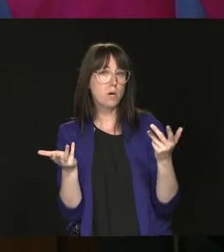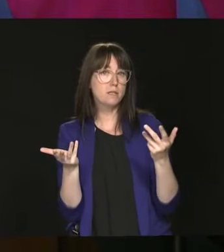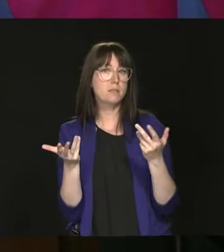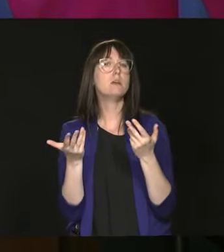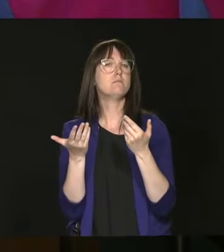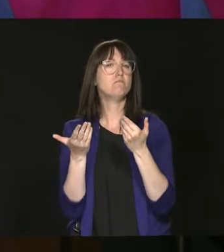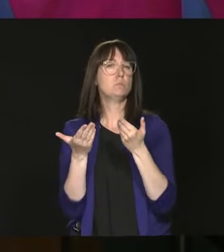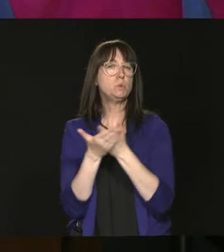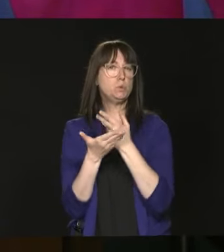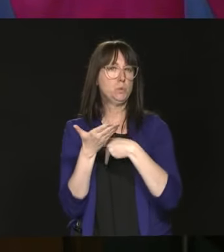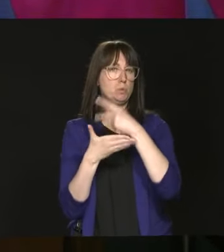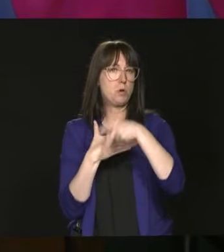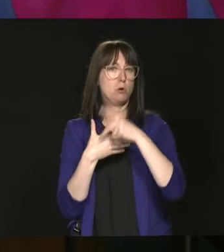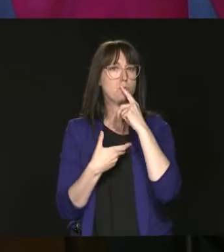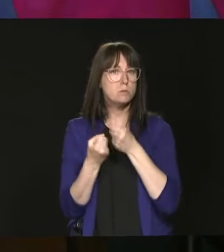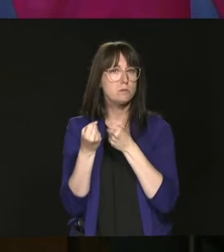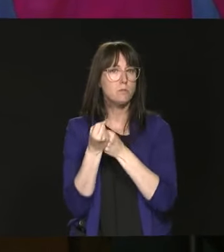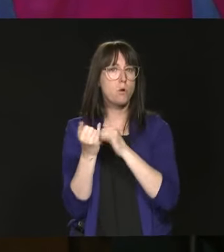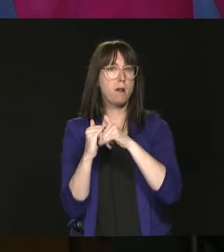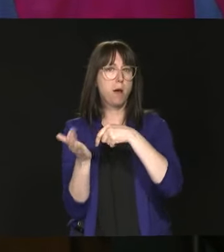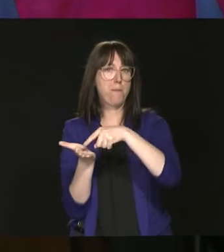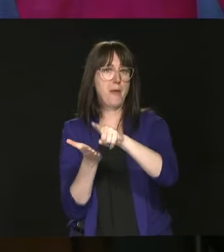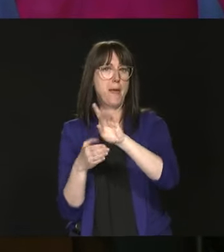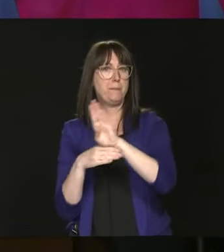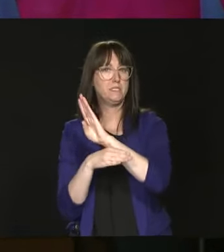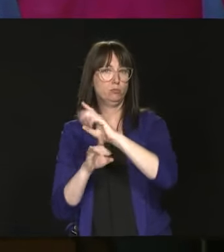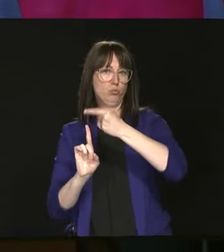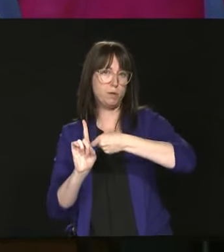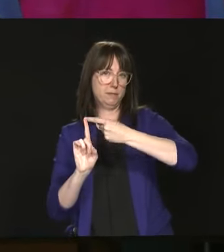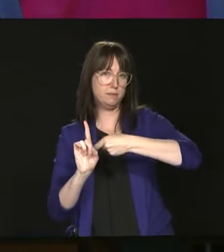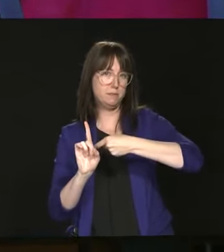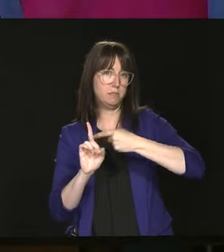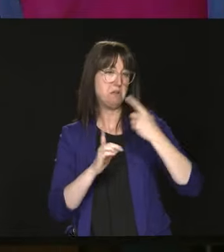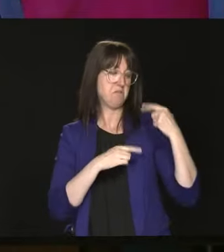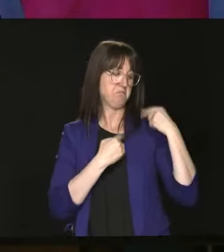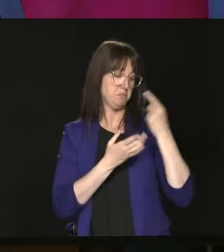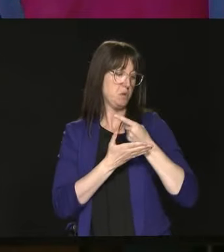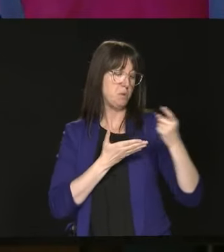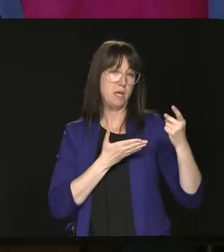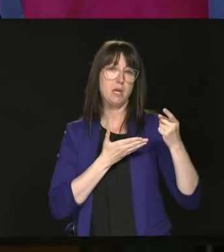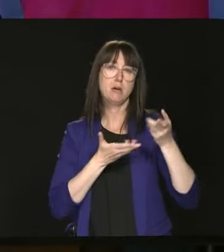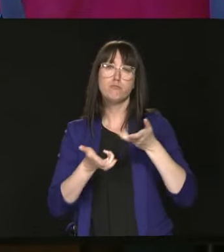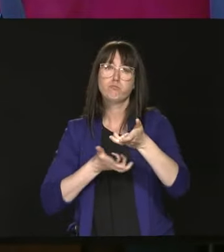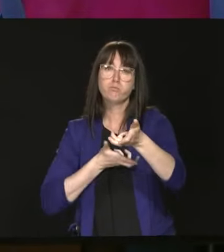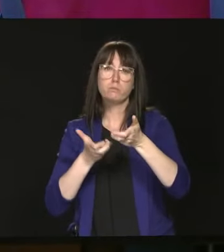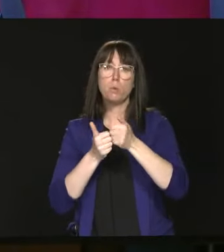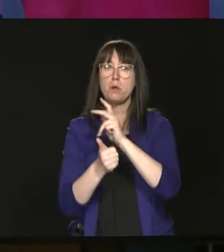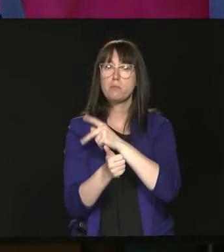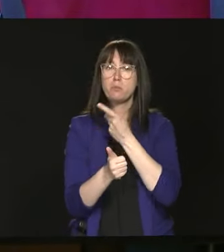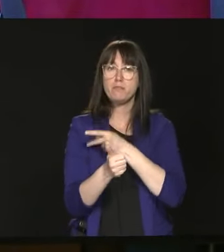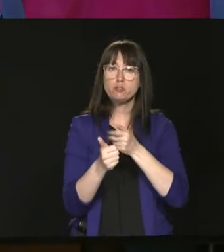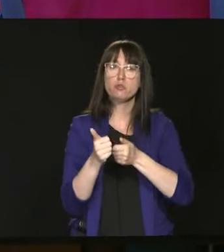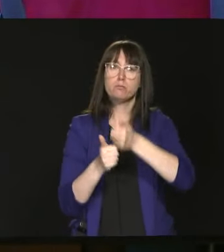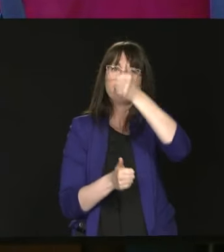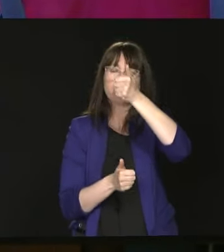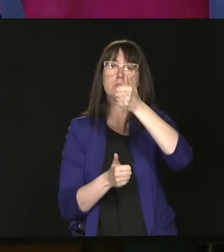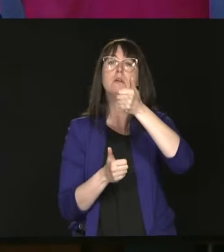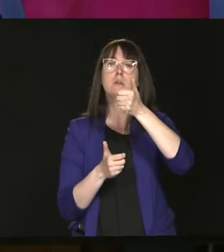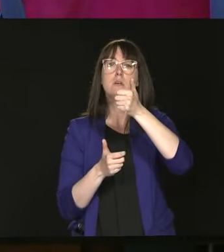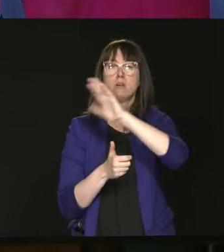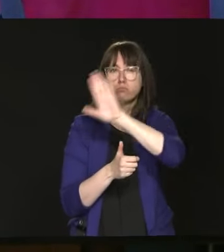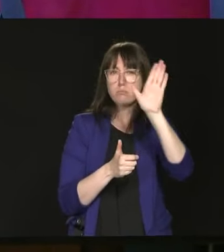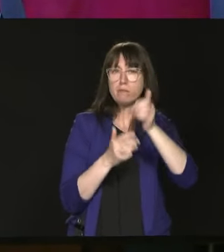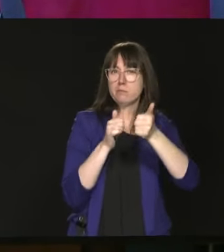rent payments. For the last week or so, we've been working together with provincial and territorial partners to bring